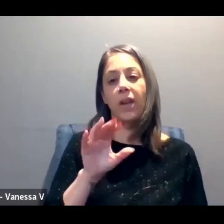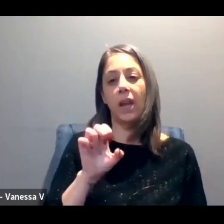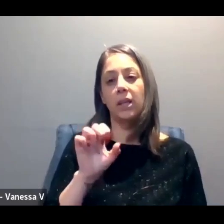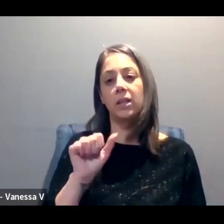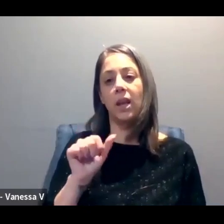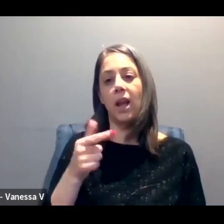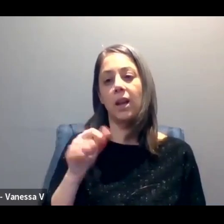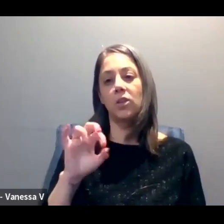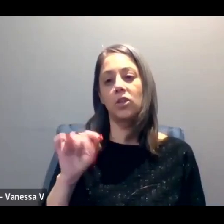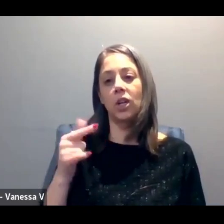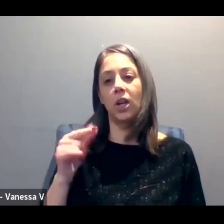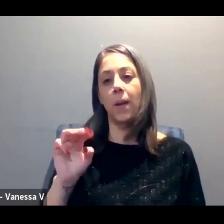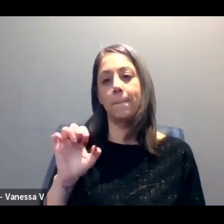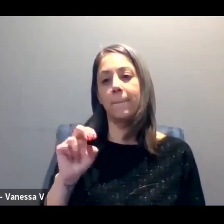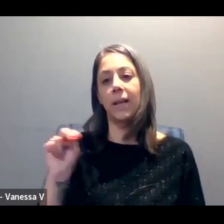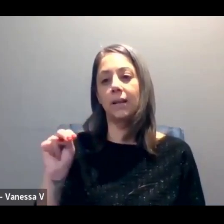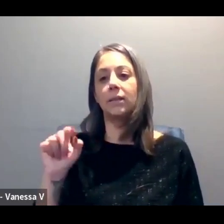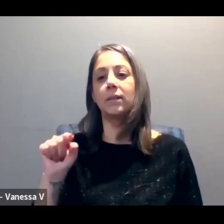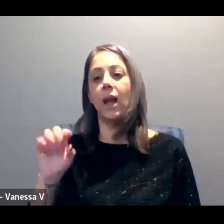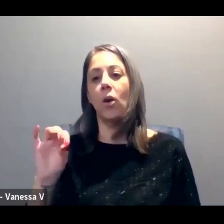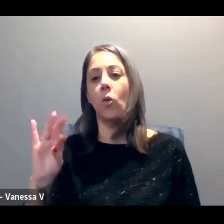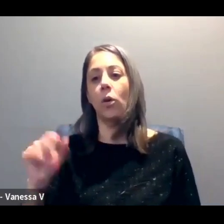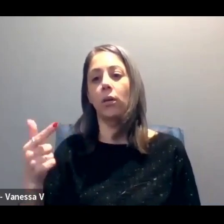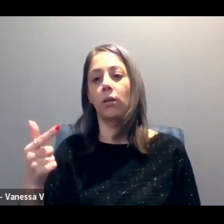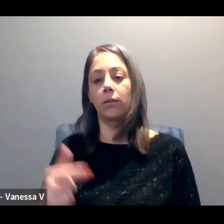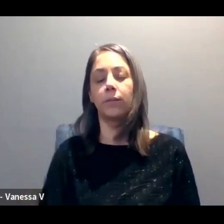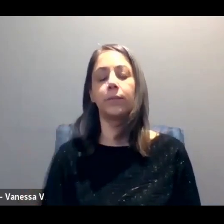faceagingmin.org. Next slide.